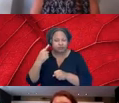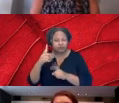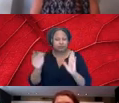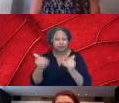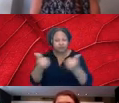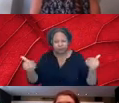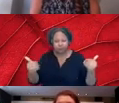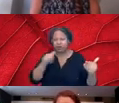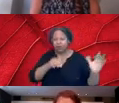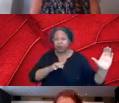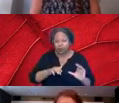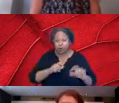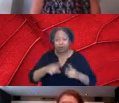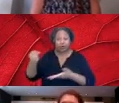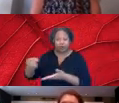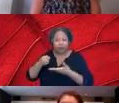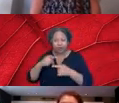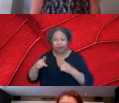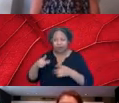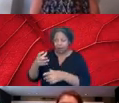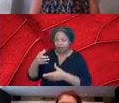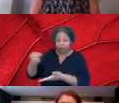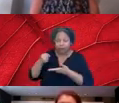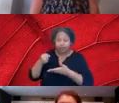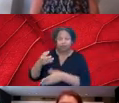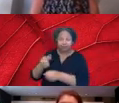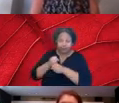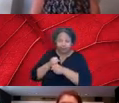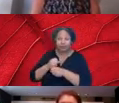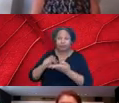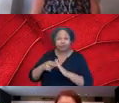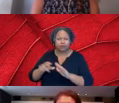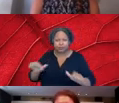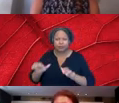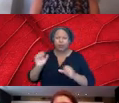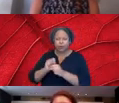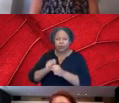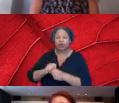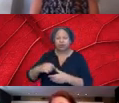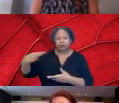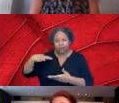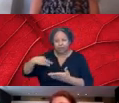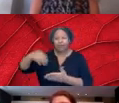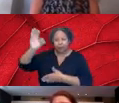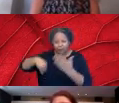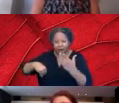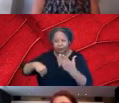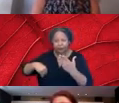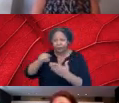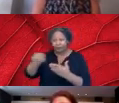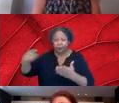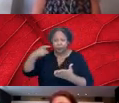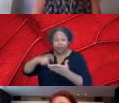awarded those grants. You did a lot of work to write that grant application, and you were recognized for your project.